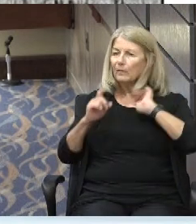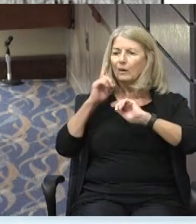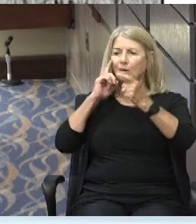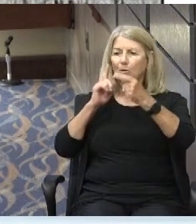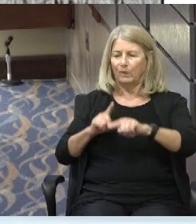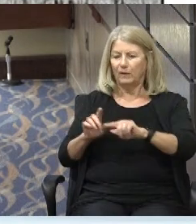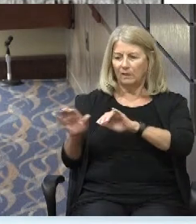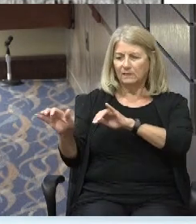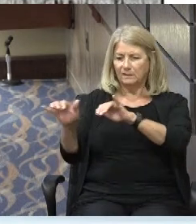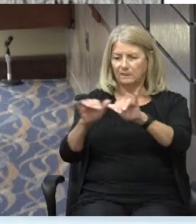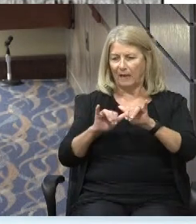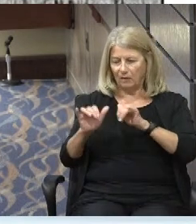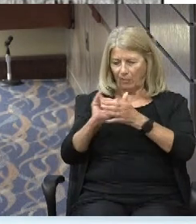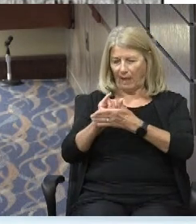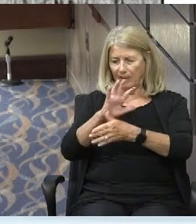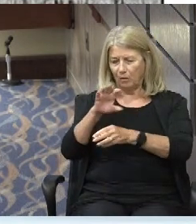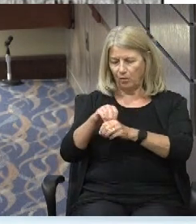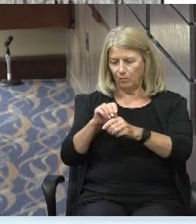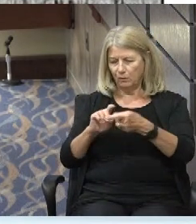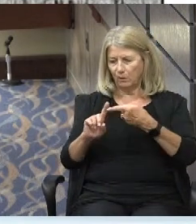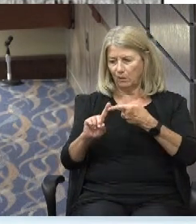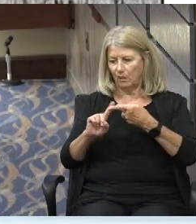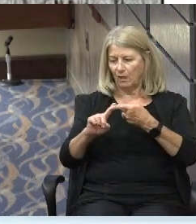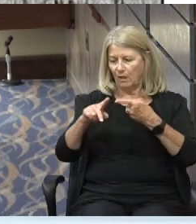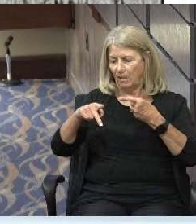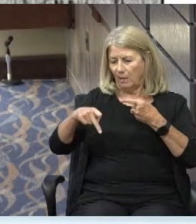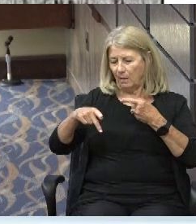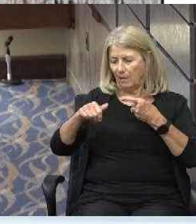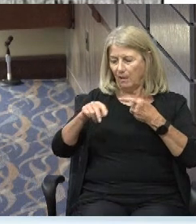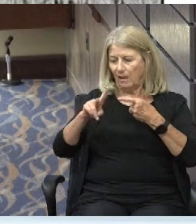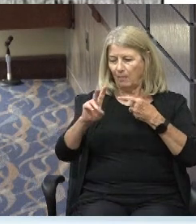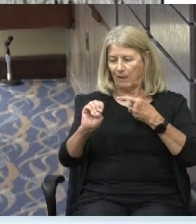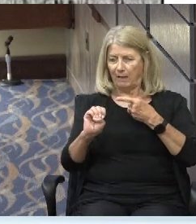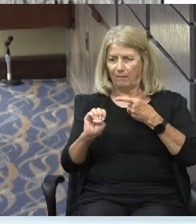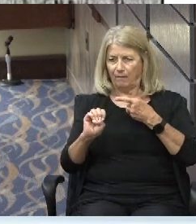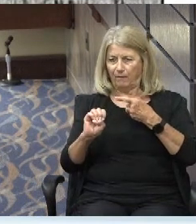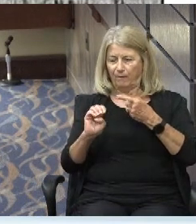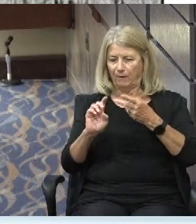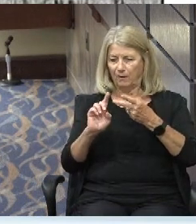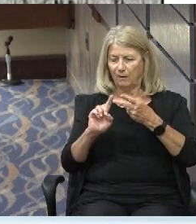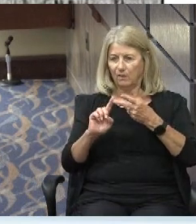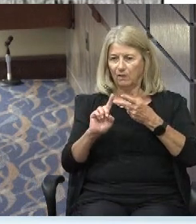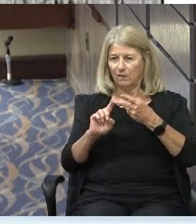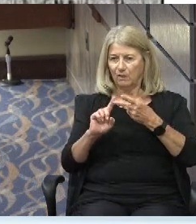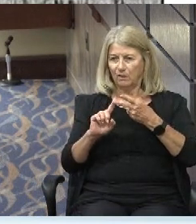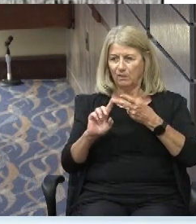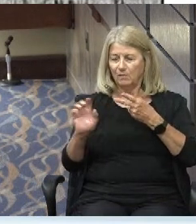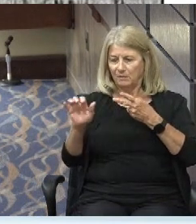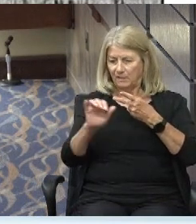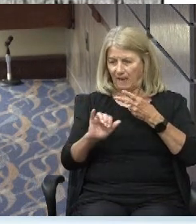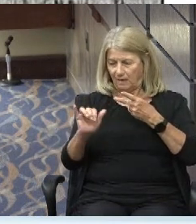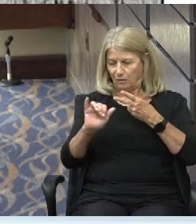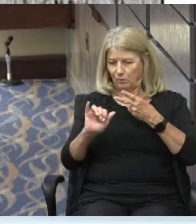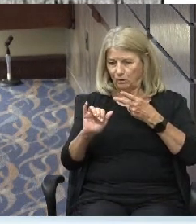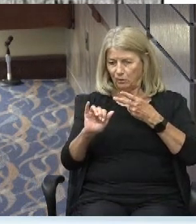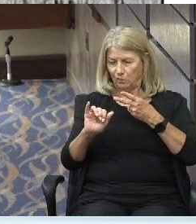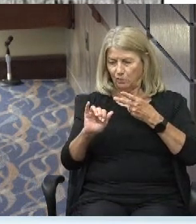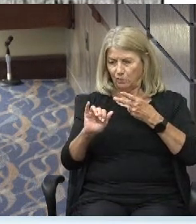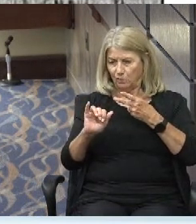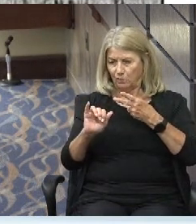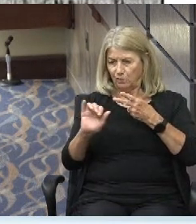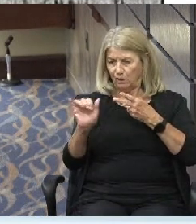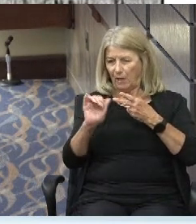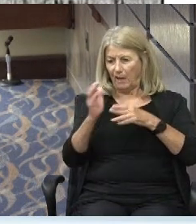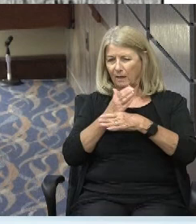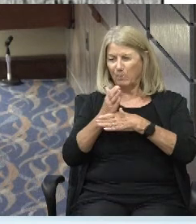standard, and that includes paving and then some standards that bring it up kind of in between